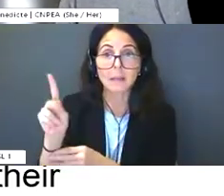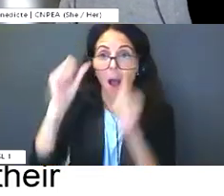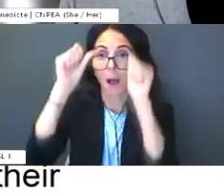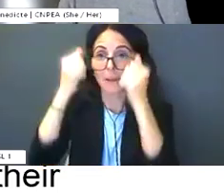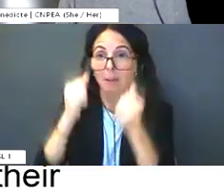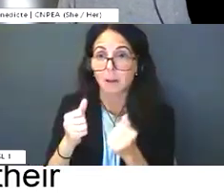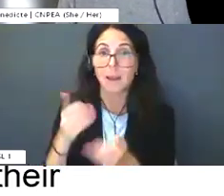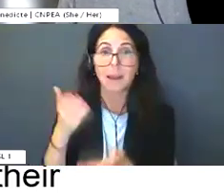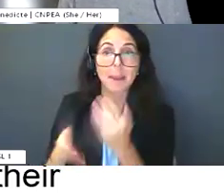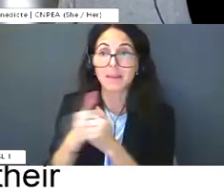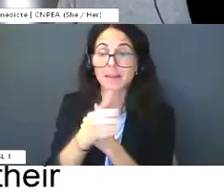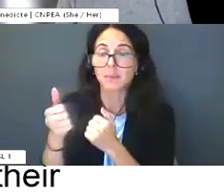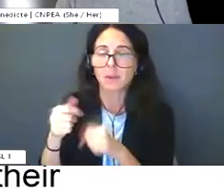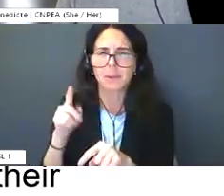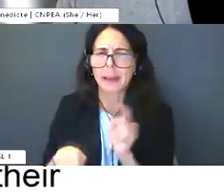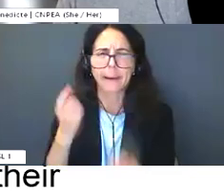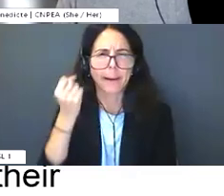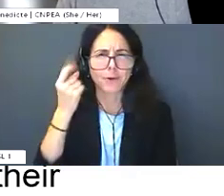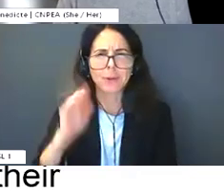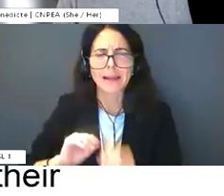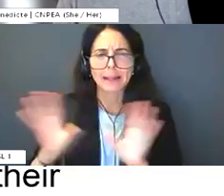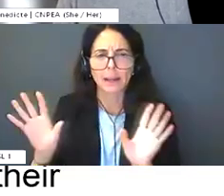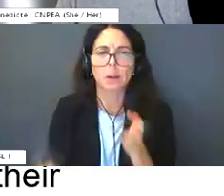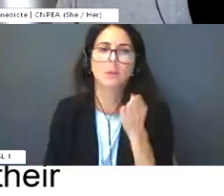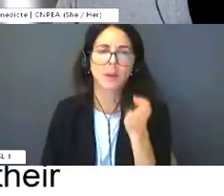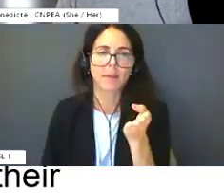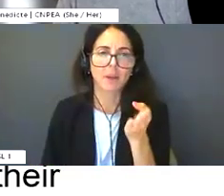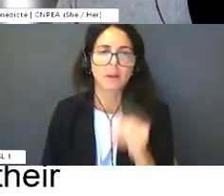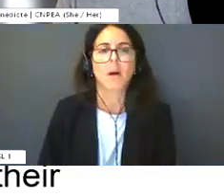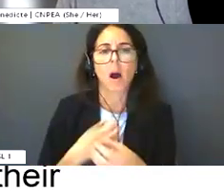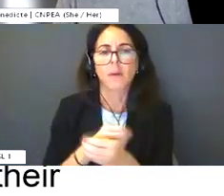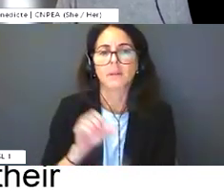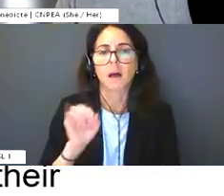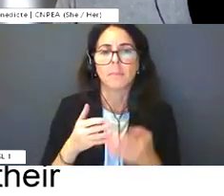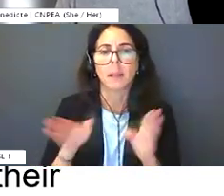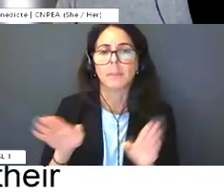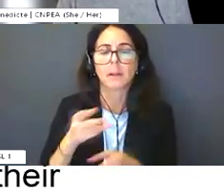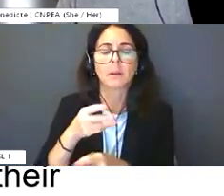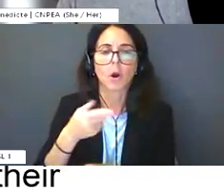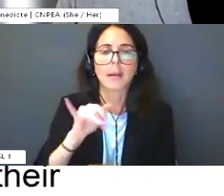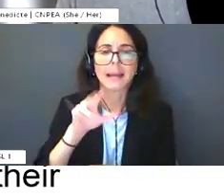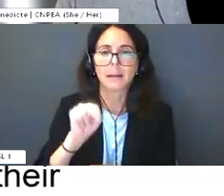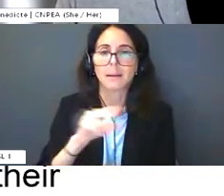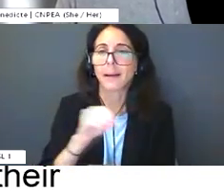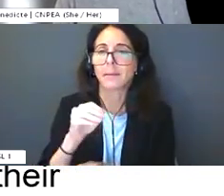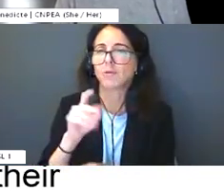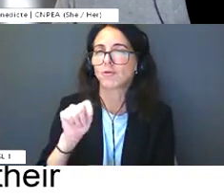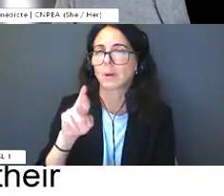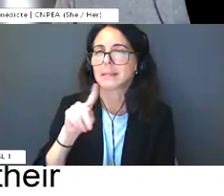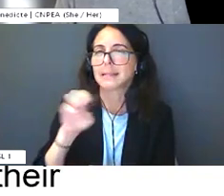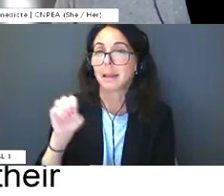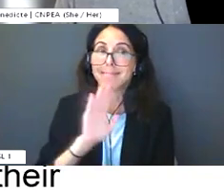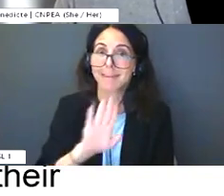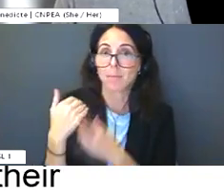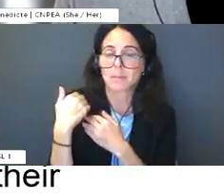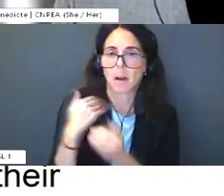of understanding, appreciating, the Office of the Public Guardian and Trustee can sometimes, or their job is to intervene in